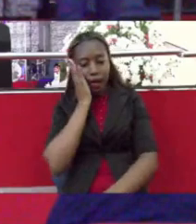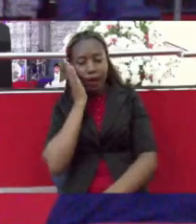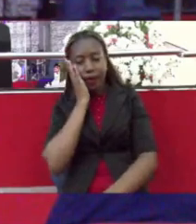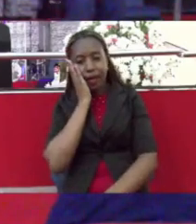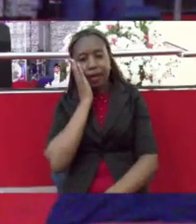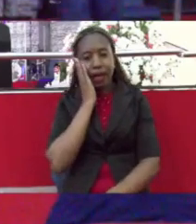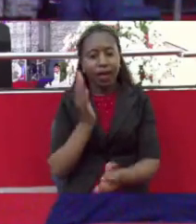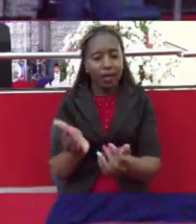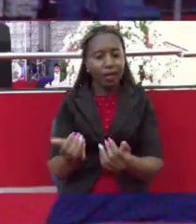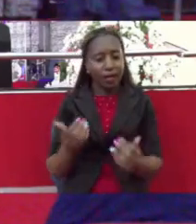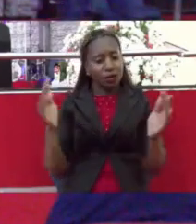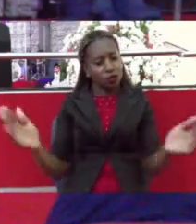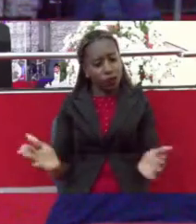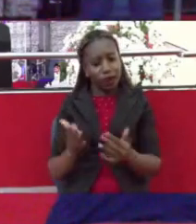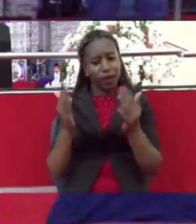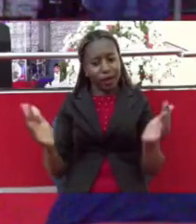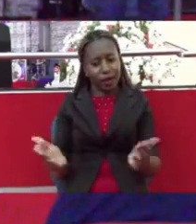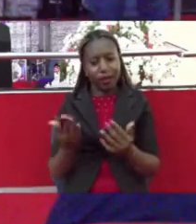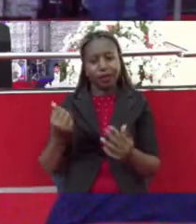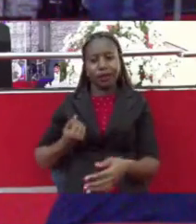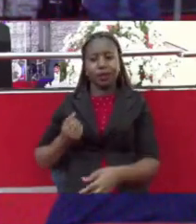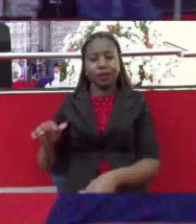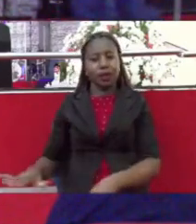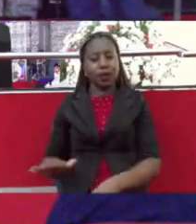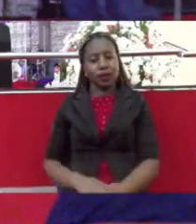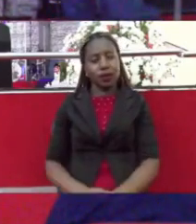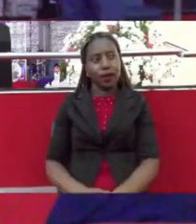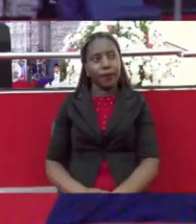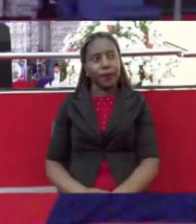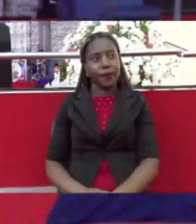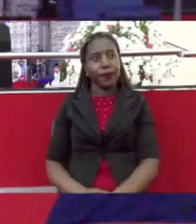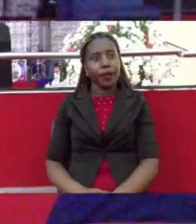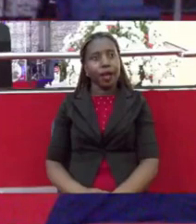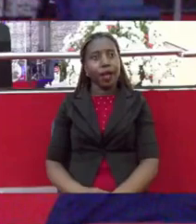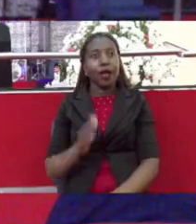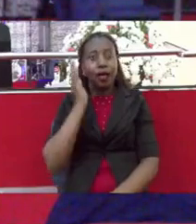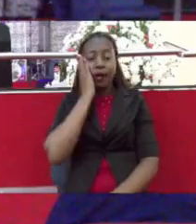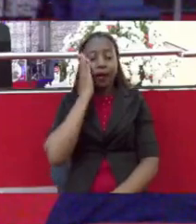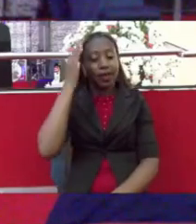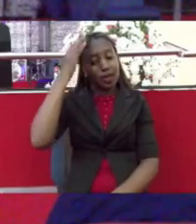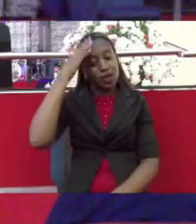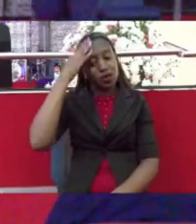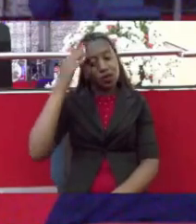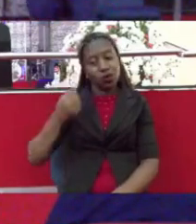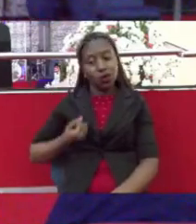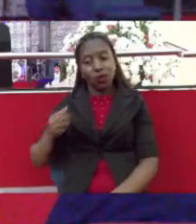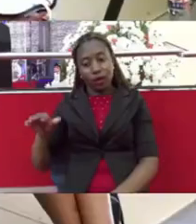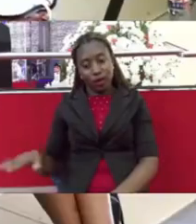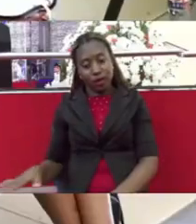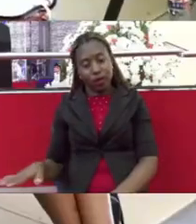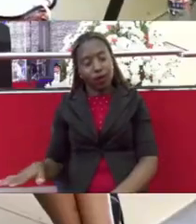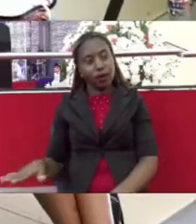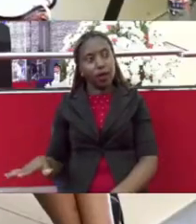up. Na mamake akataka kumtia moyo. And one thing, the mother knew that the girl liked a cake.